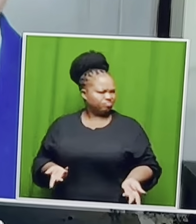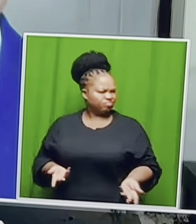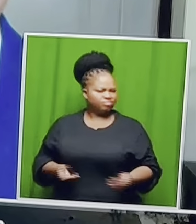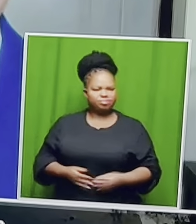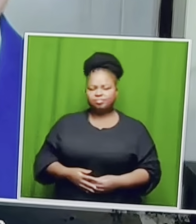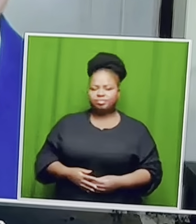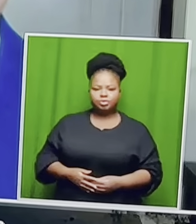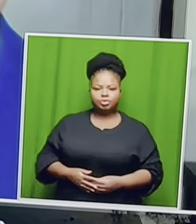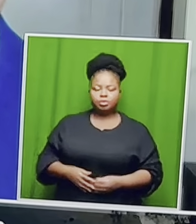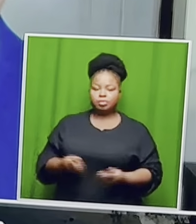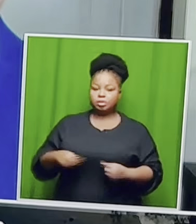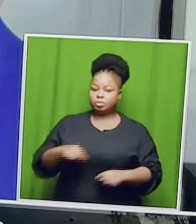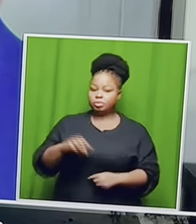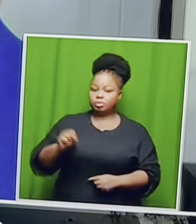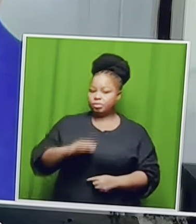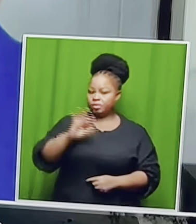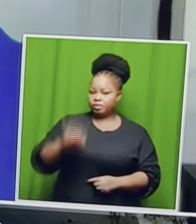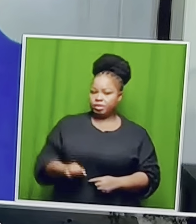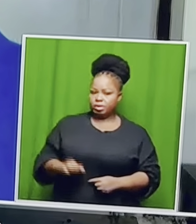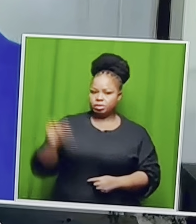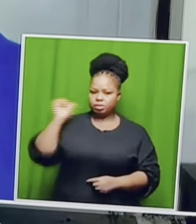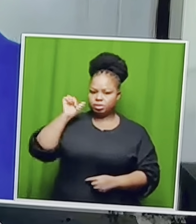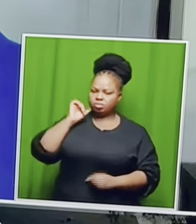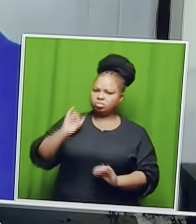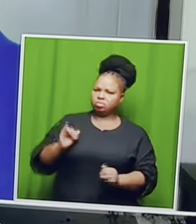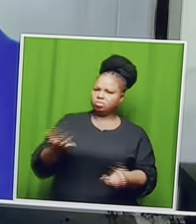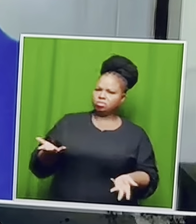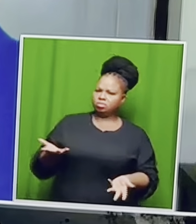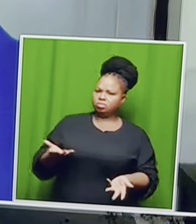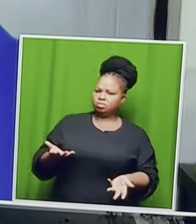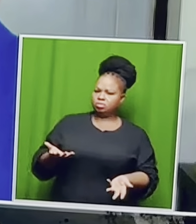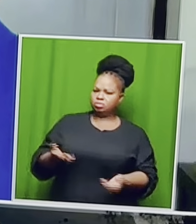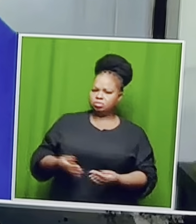For us sitting here in South Africa, it sounds a bit incredulous.